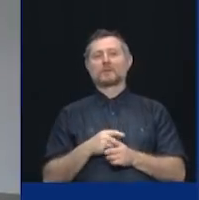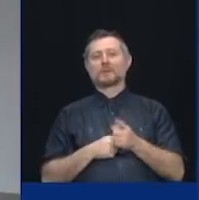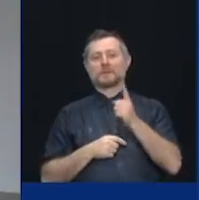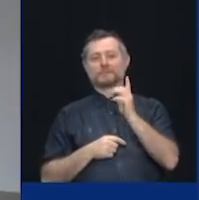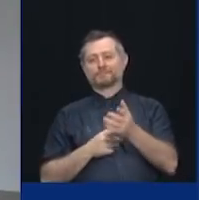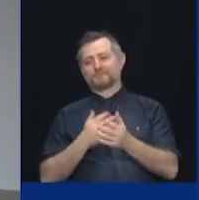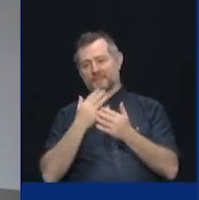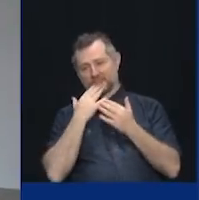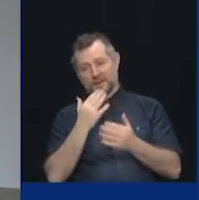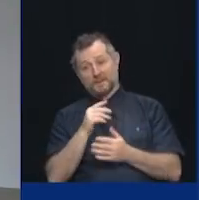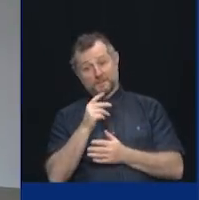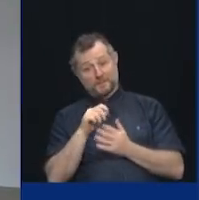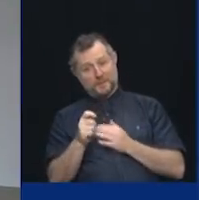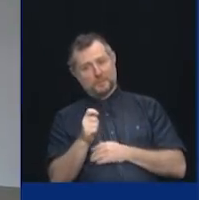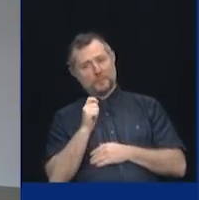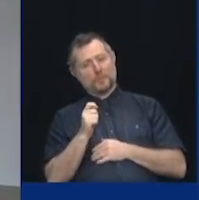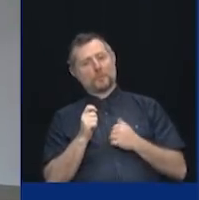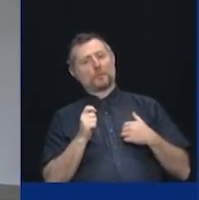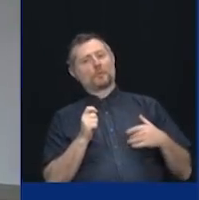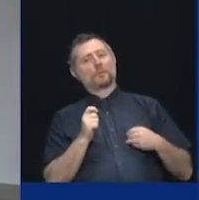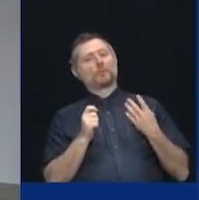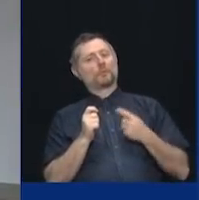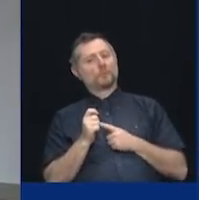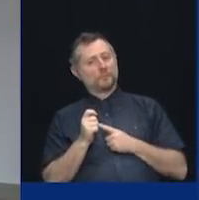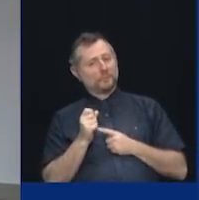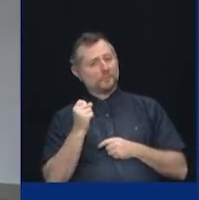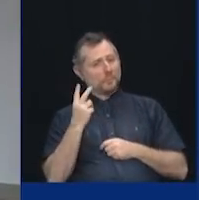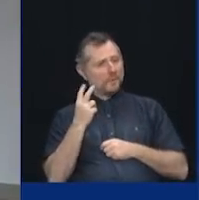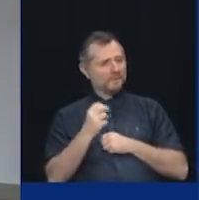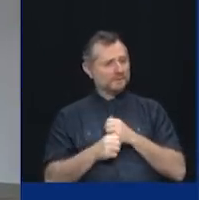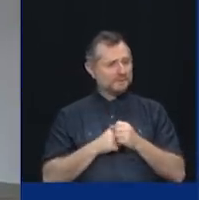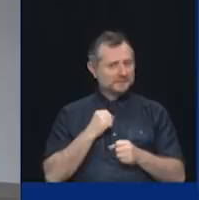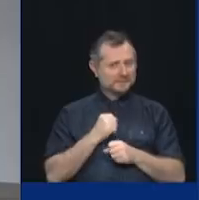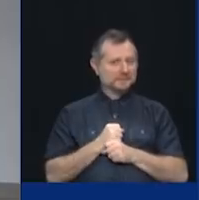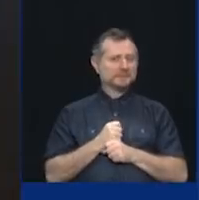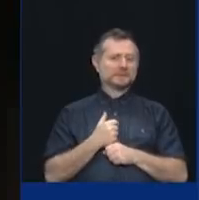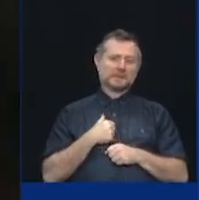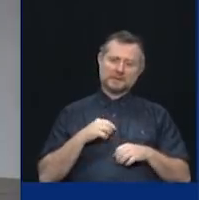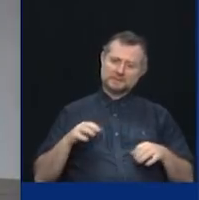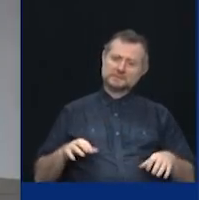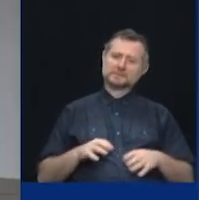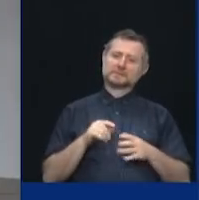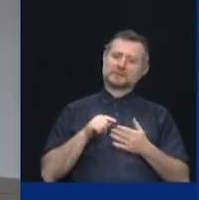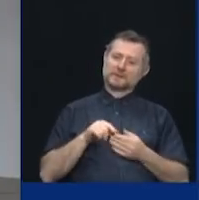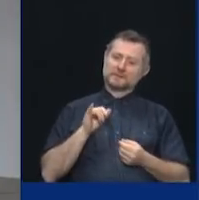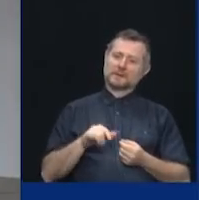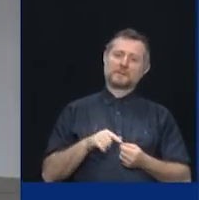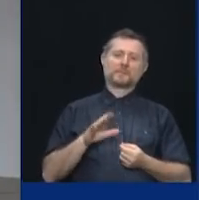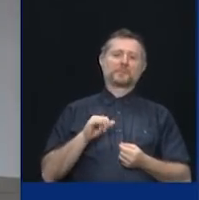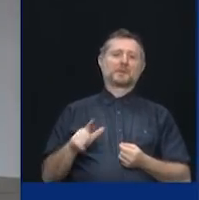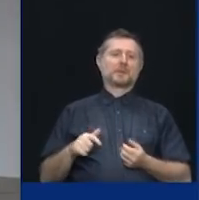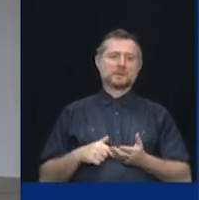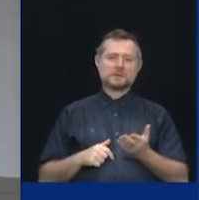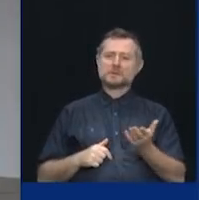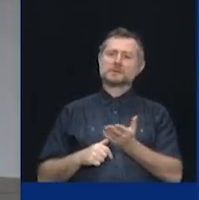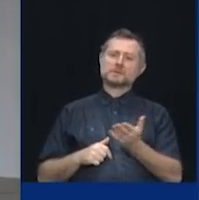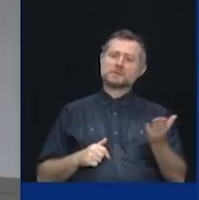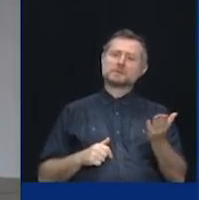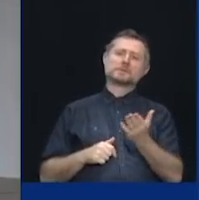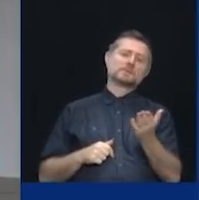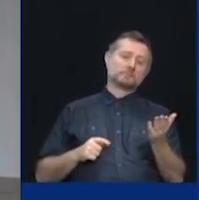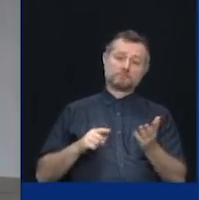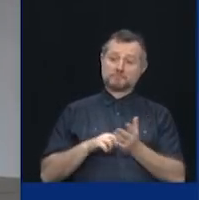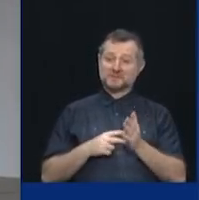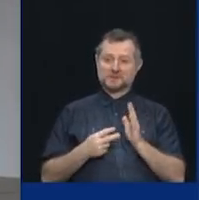me. It's 12 years that I've worked on this bill, and I have to thank you because it means so much to